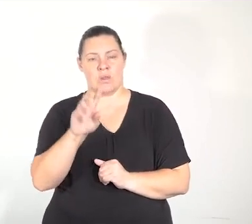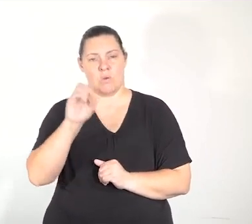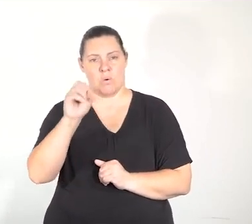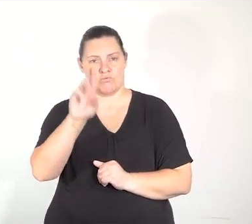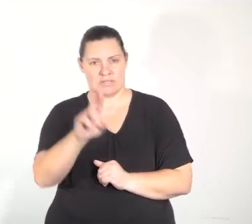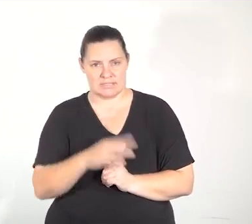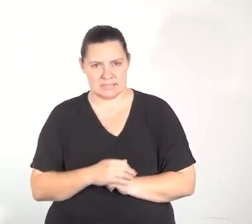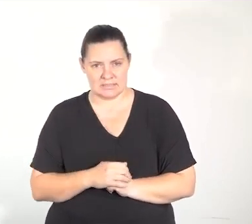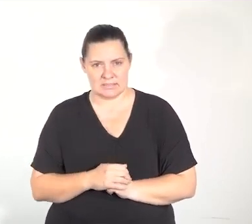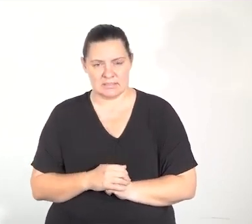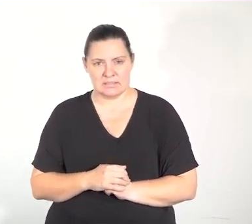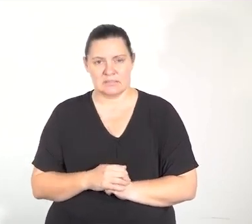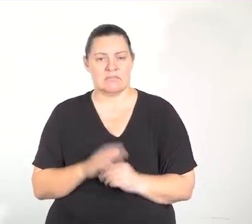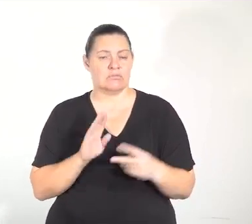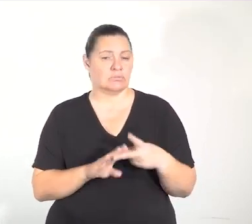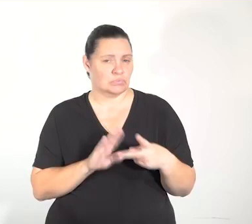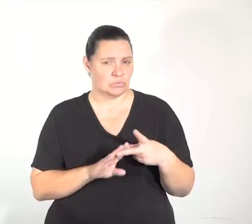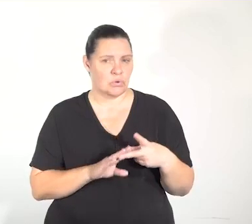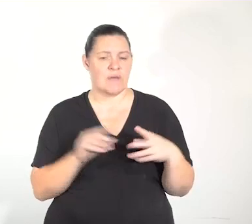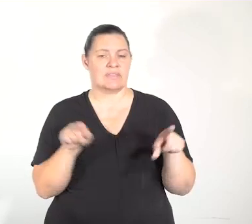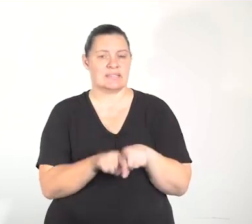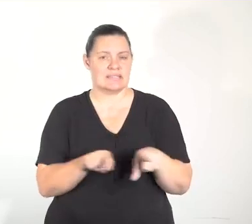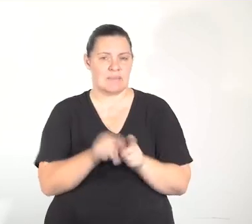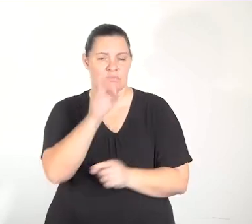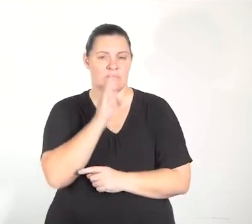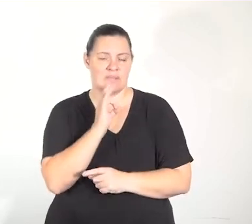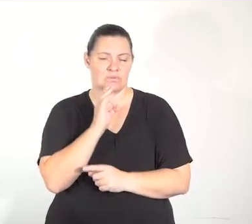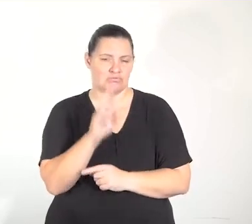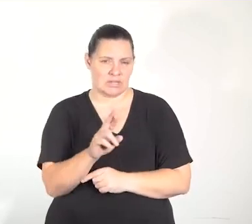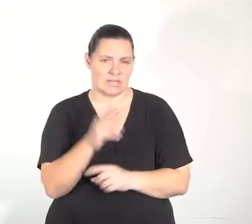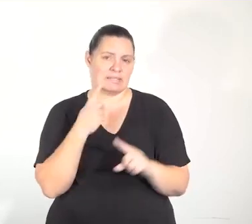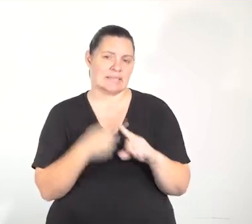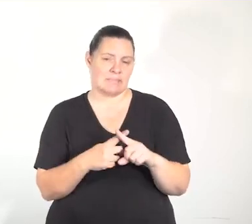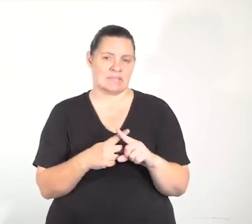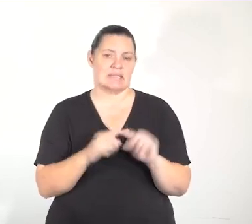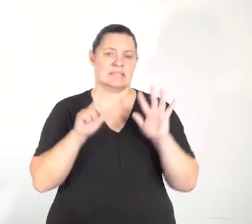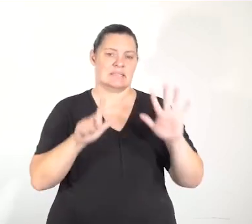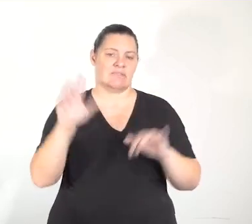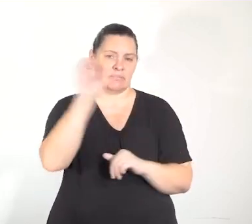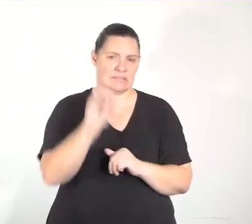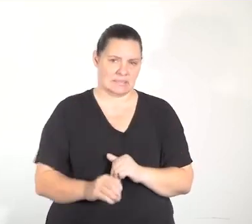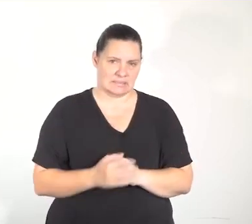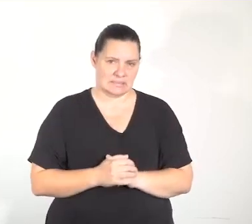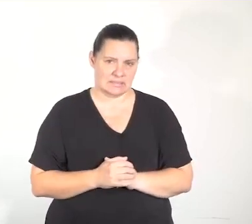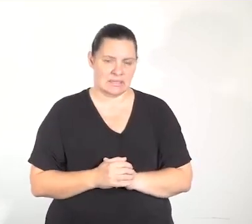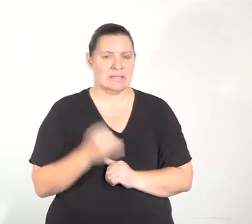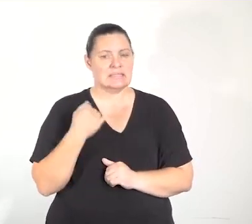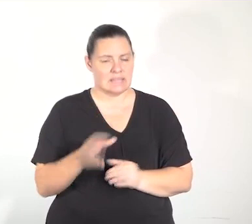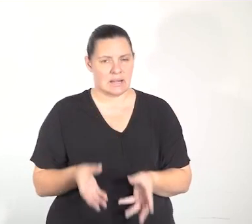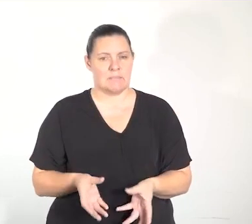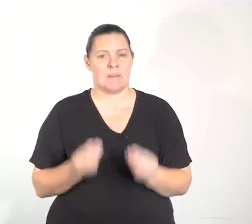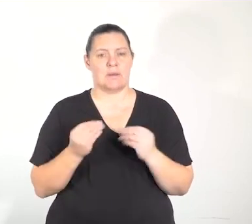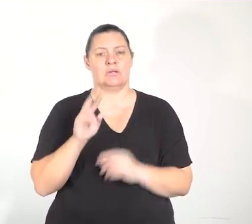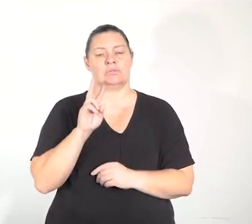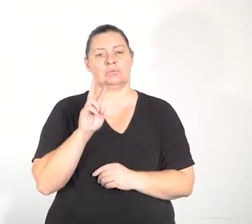210 rands. For year number 2, we have the same 3,000 rands multiplied by 7%, and that still gives